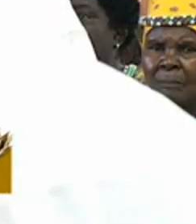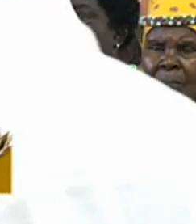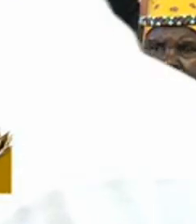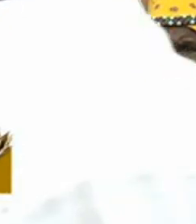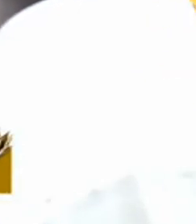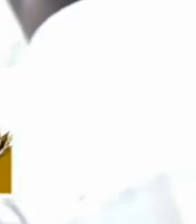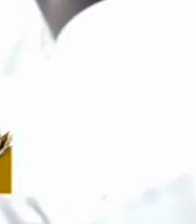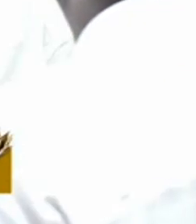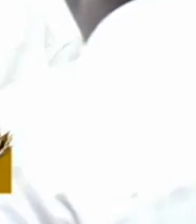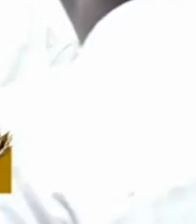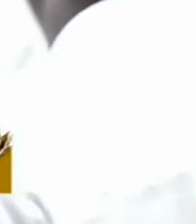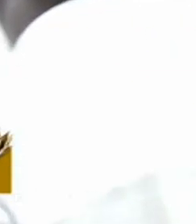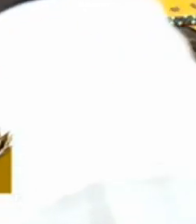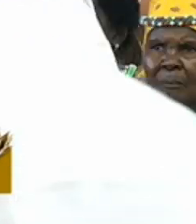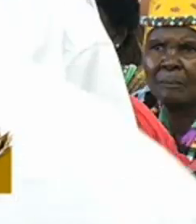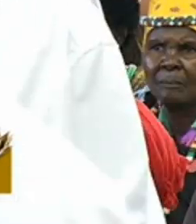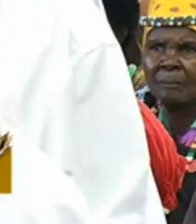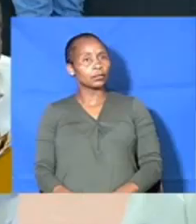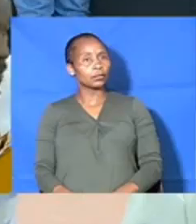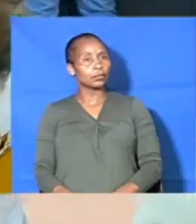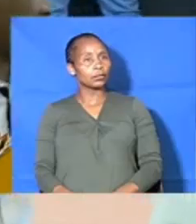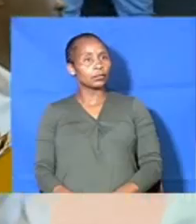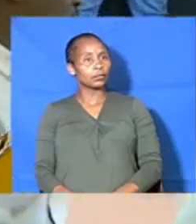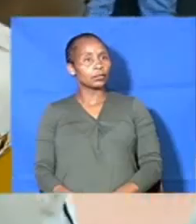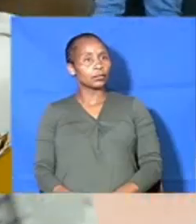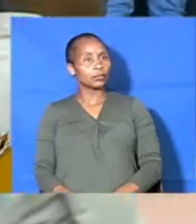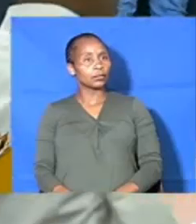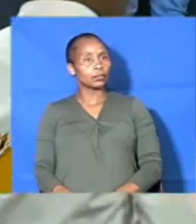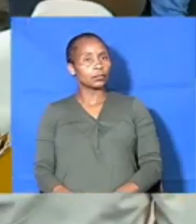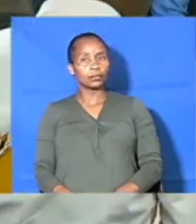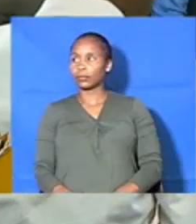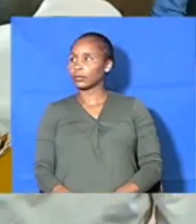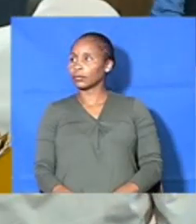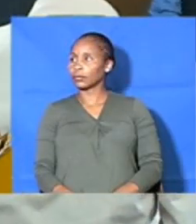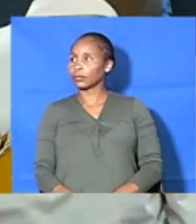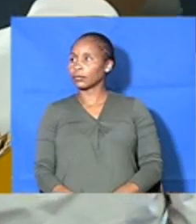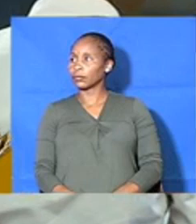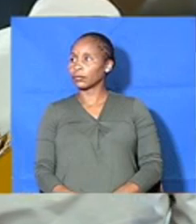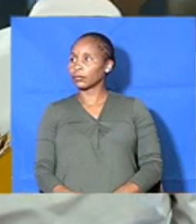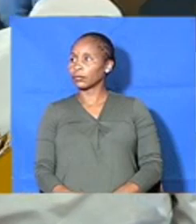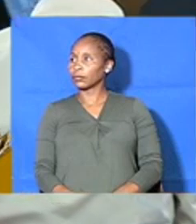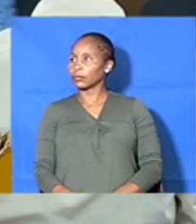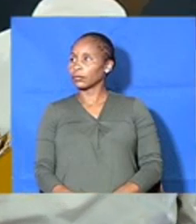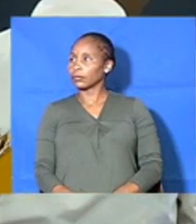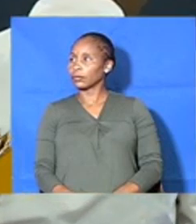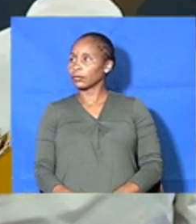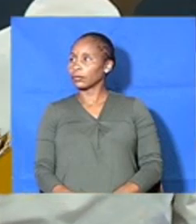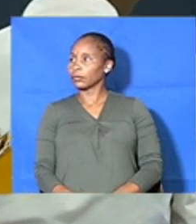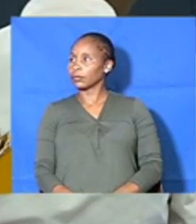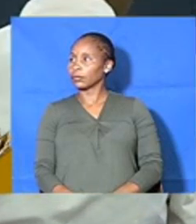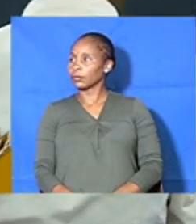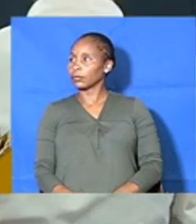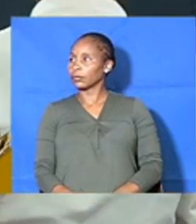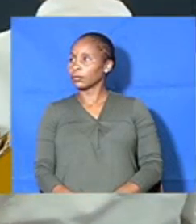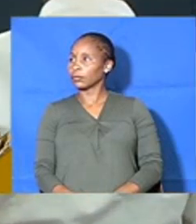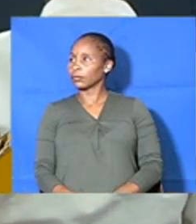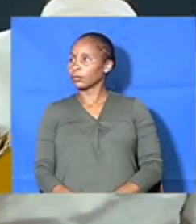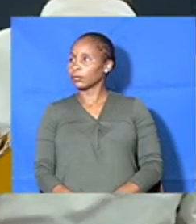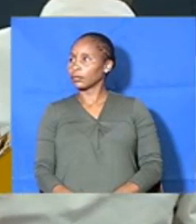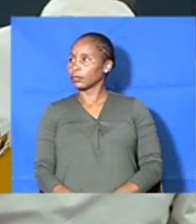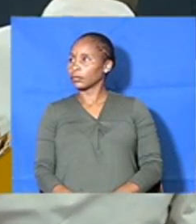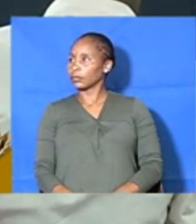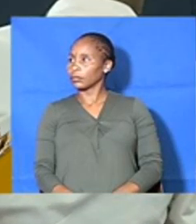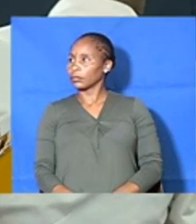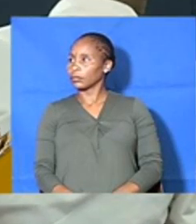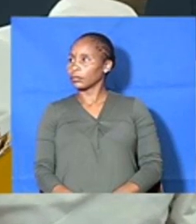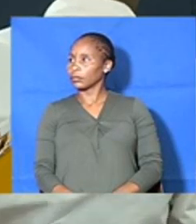took upon ourselves that we are not as human as others are. Ke ja 3 months e robegile